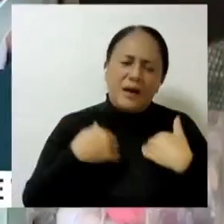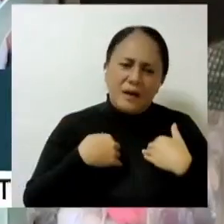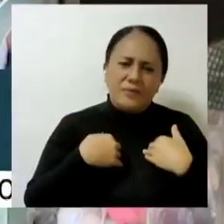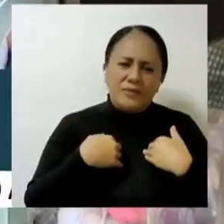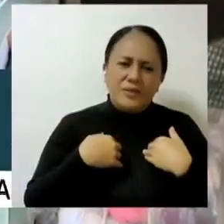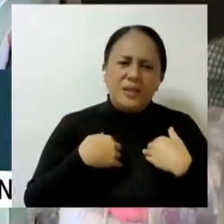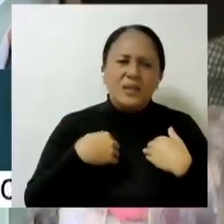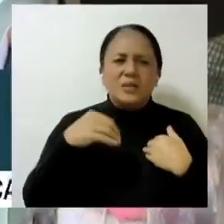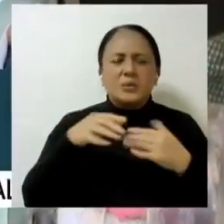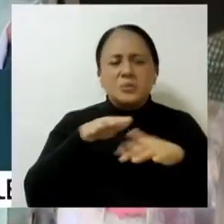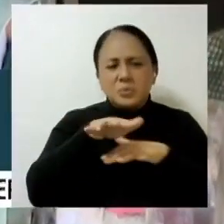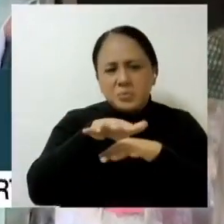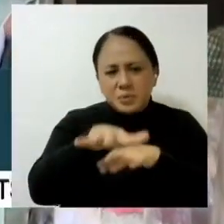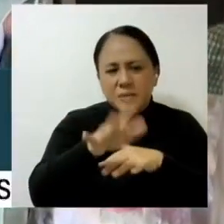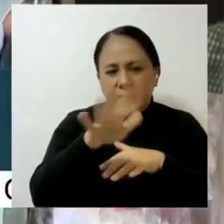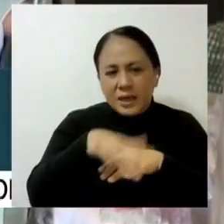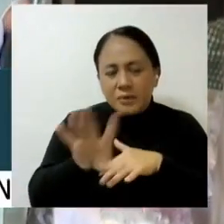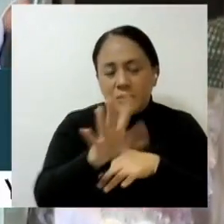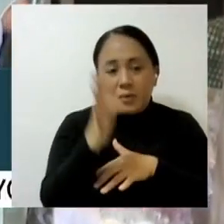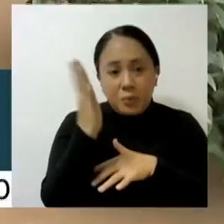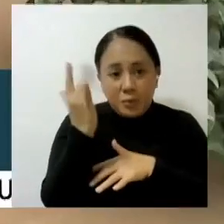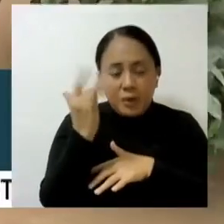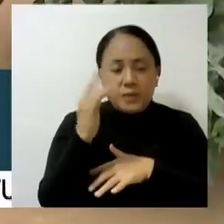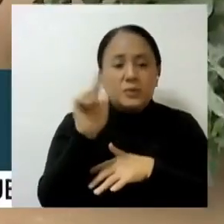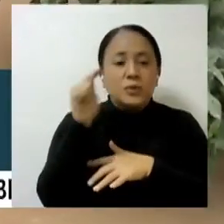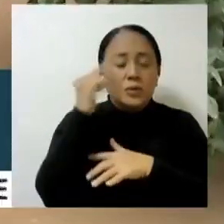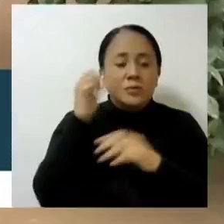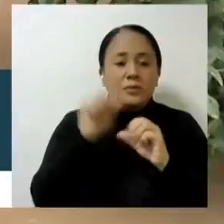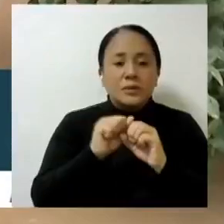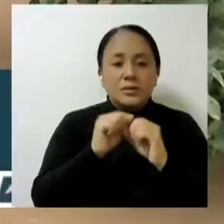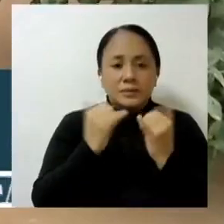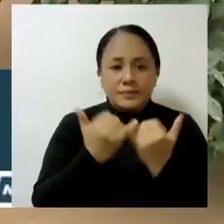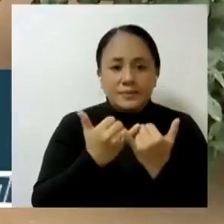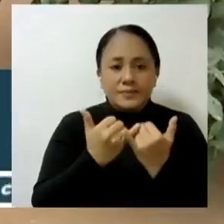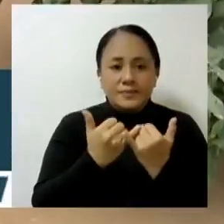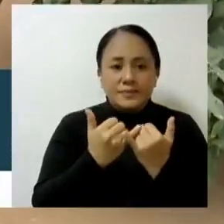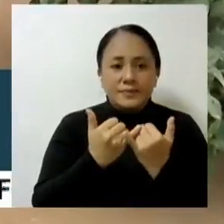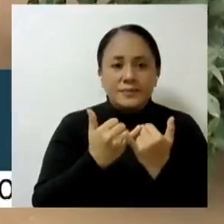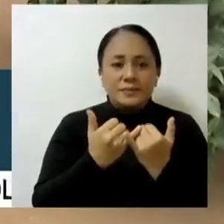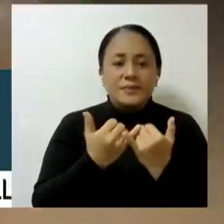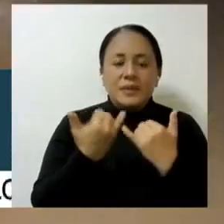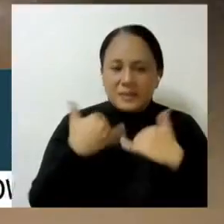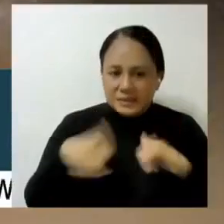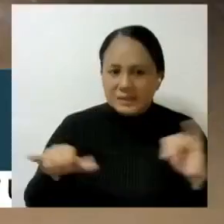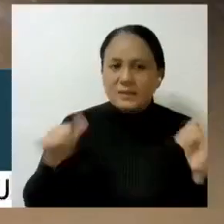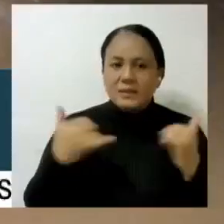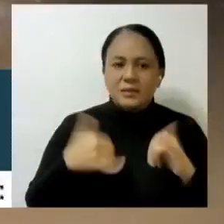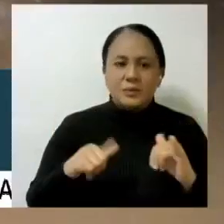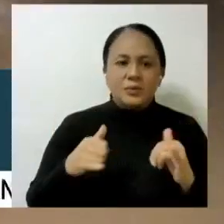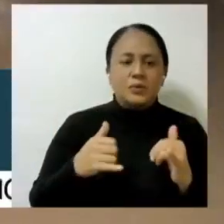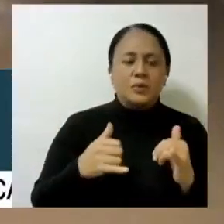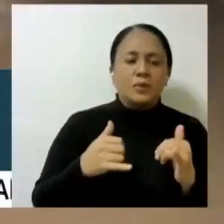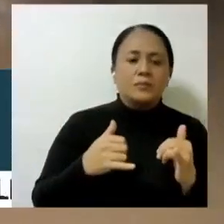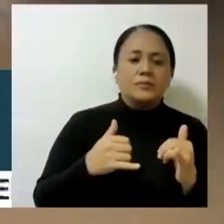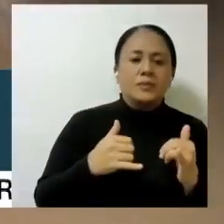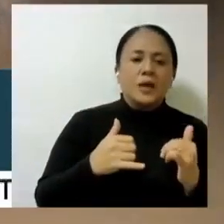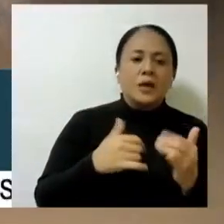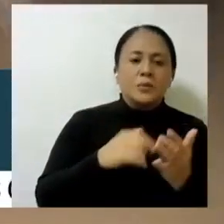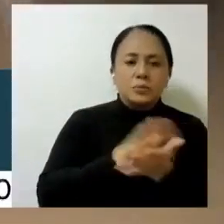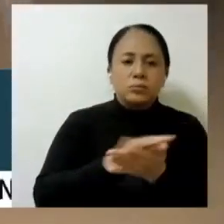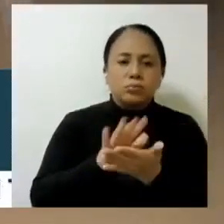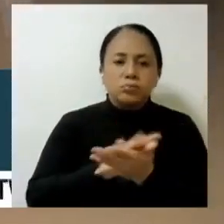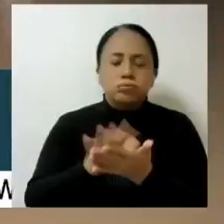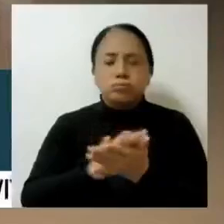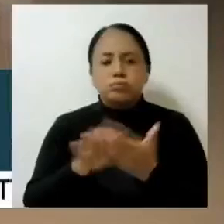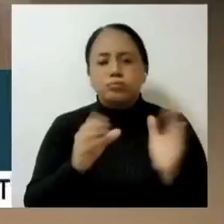areas because government agencies are still doing the clearing operations to remove the fallen